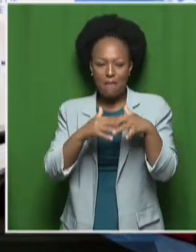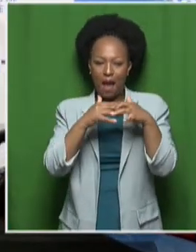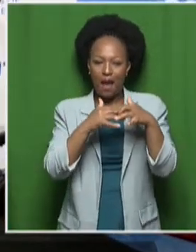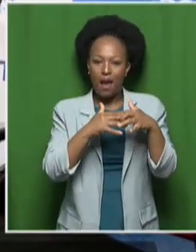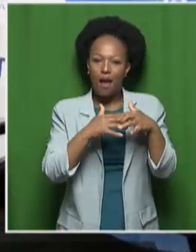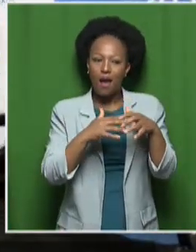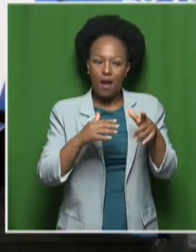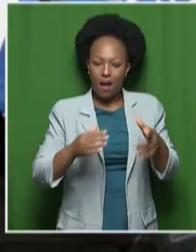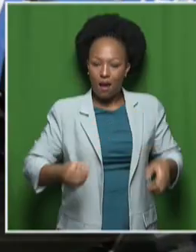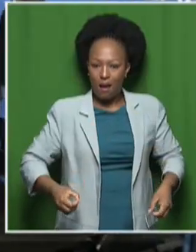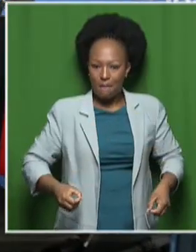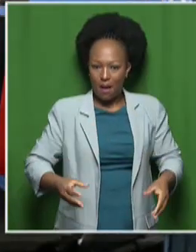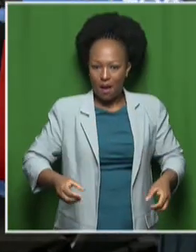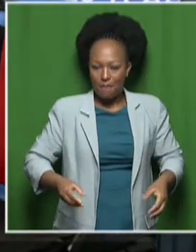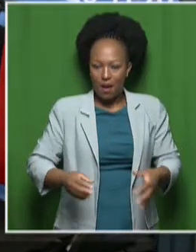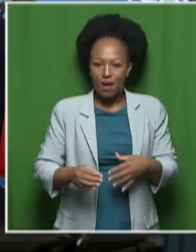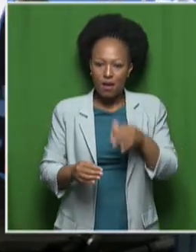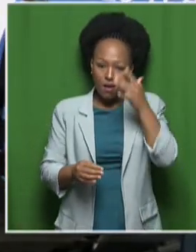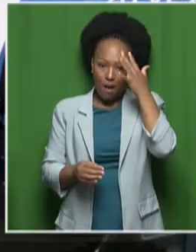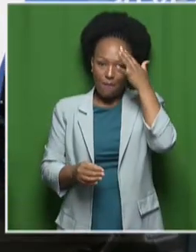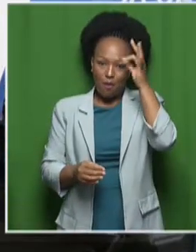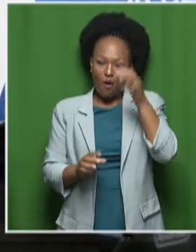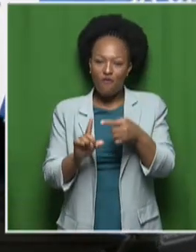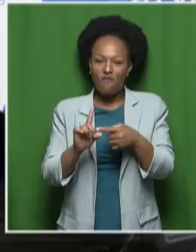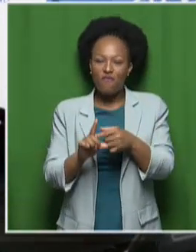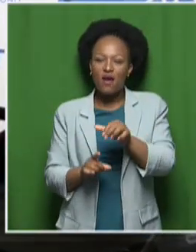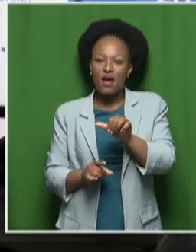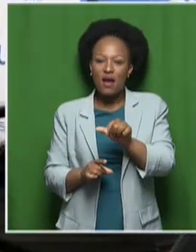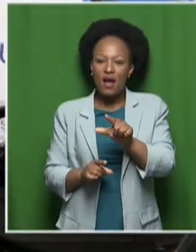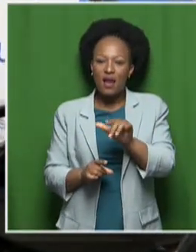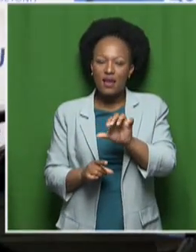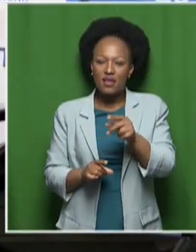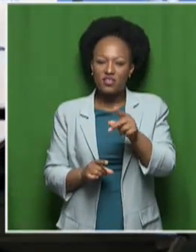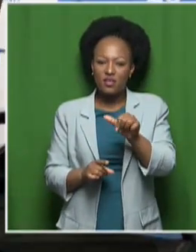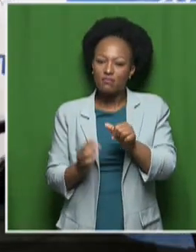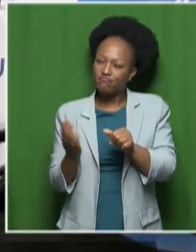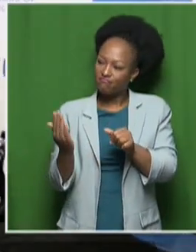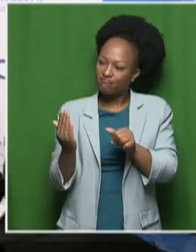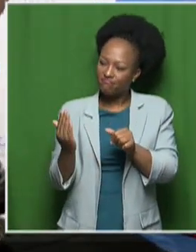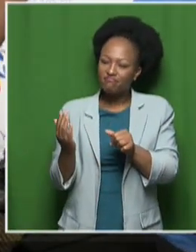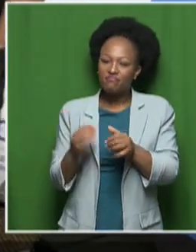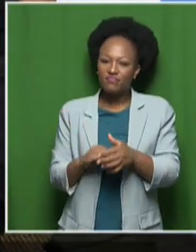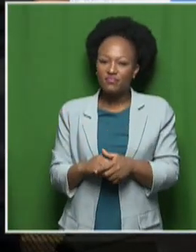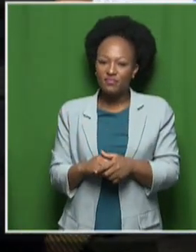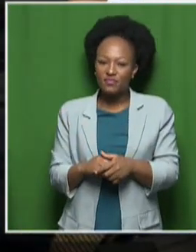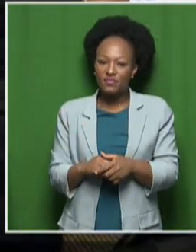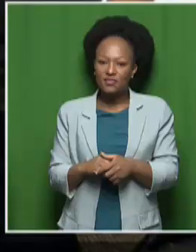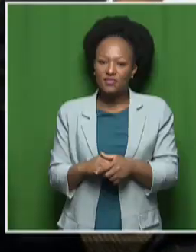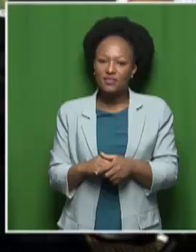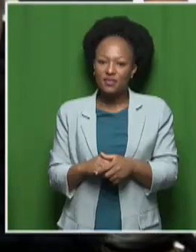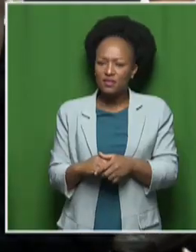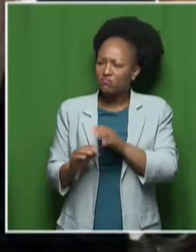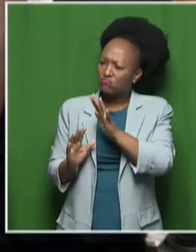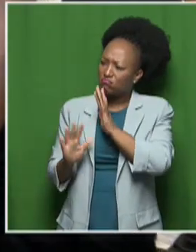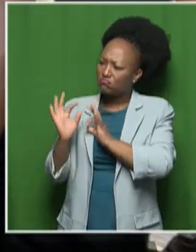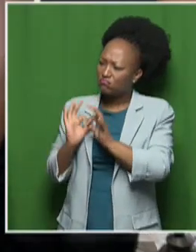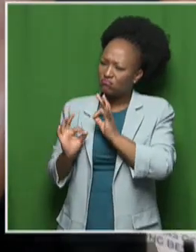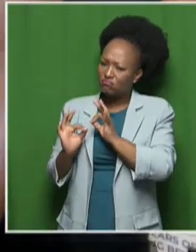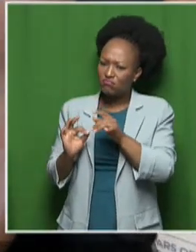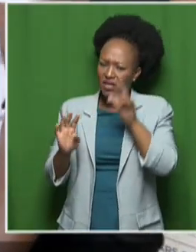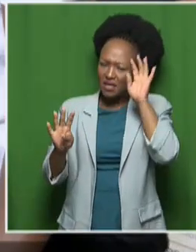and their professor, Professor Alicia Marcus, joins me. Professor, if you could just step up closer and of course talk to us about